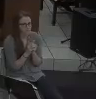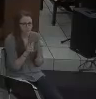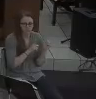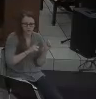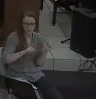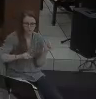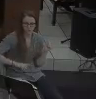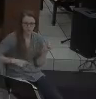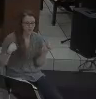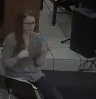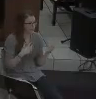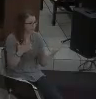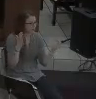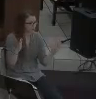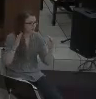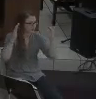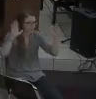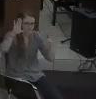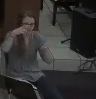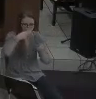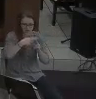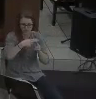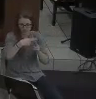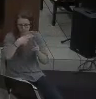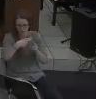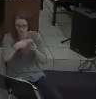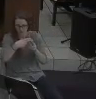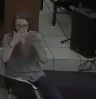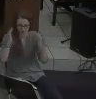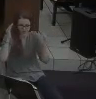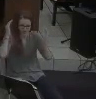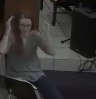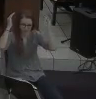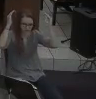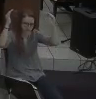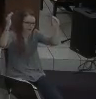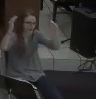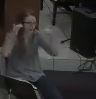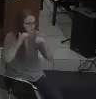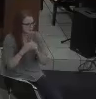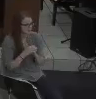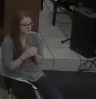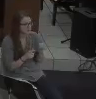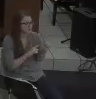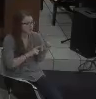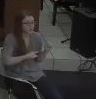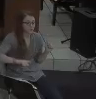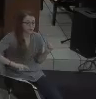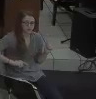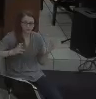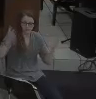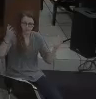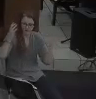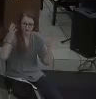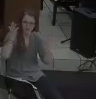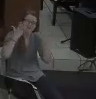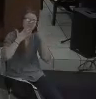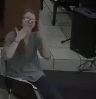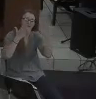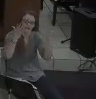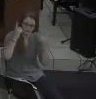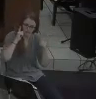and Lord, we want to lift your name on high. And Lord, we